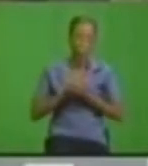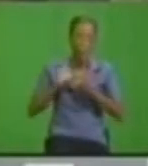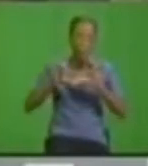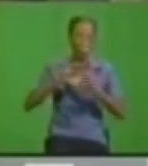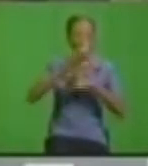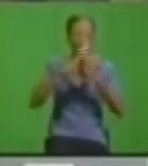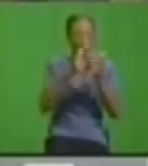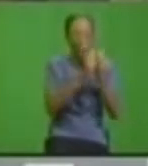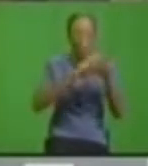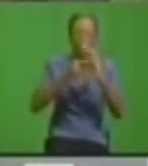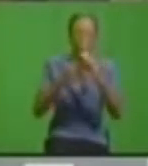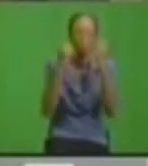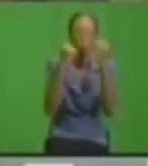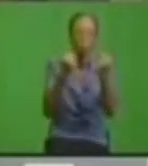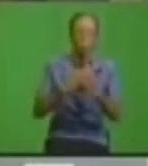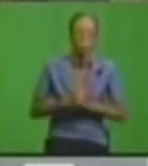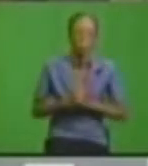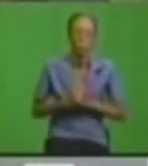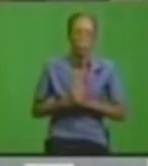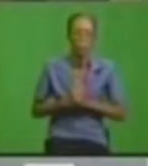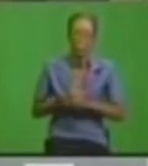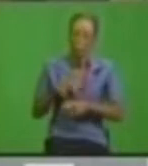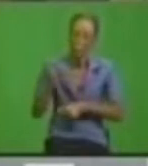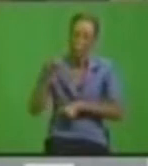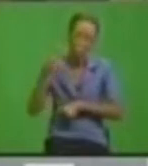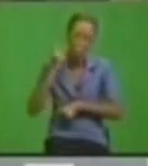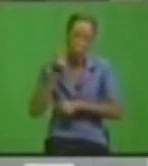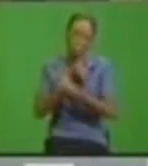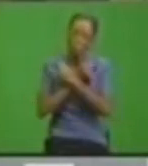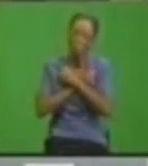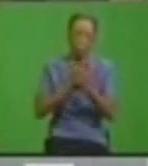His love for Trinidad and Tobago and the Caribbean was unmistakable.